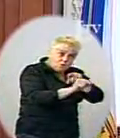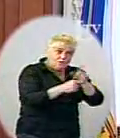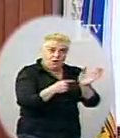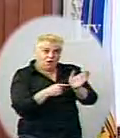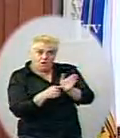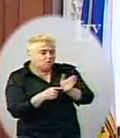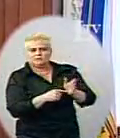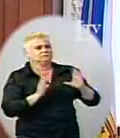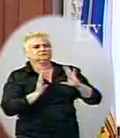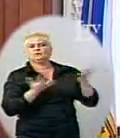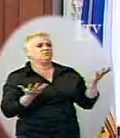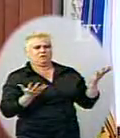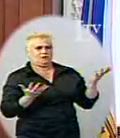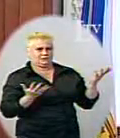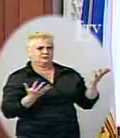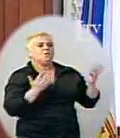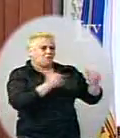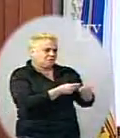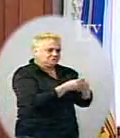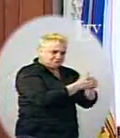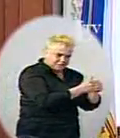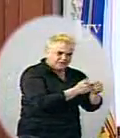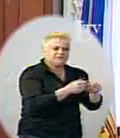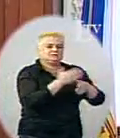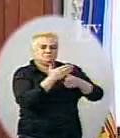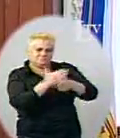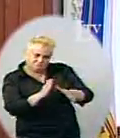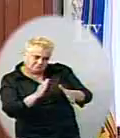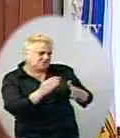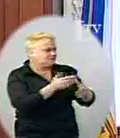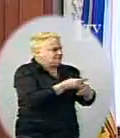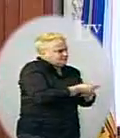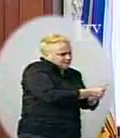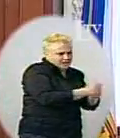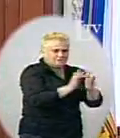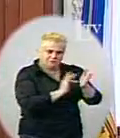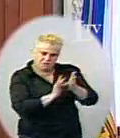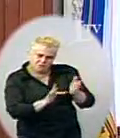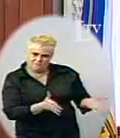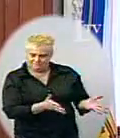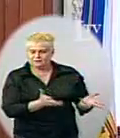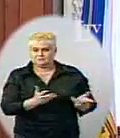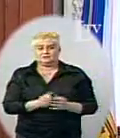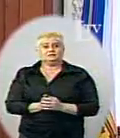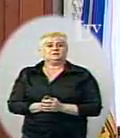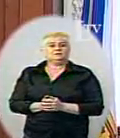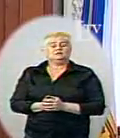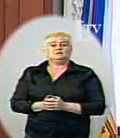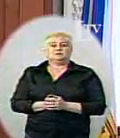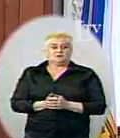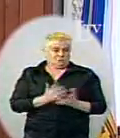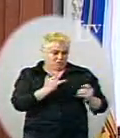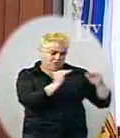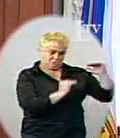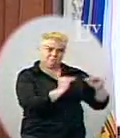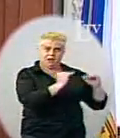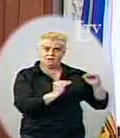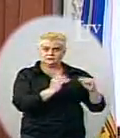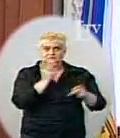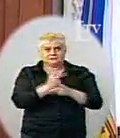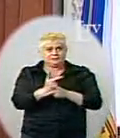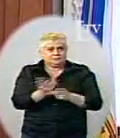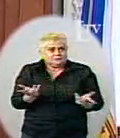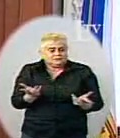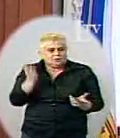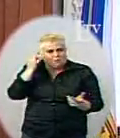Getting back to balance and staying there is critical for making sure the public services that families rely on will